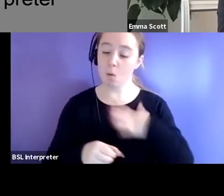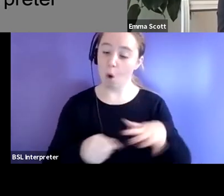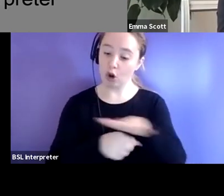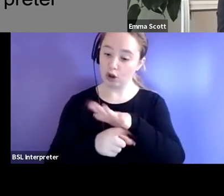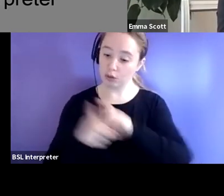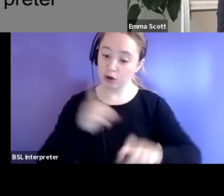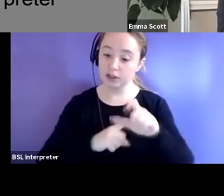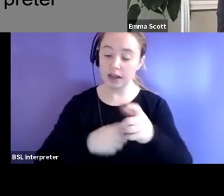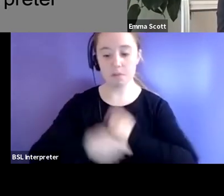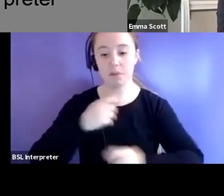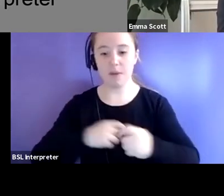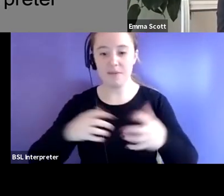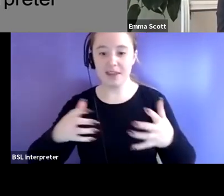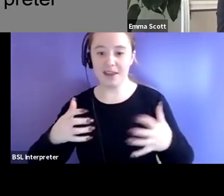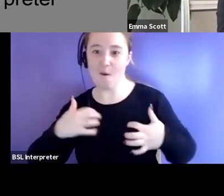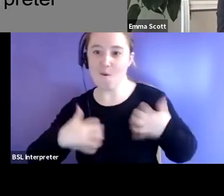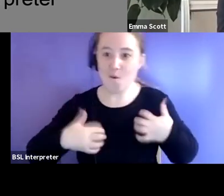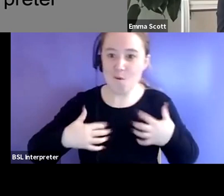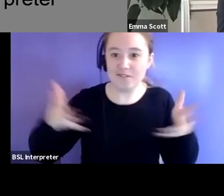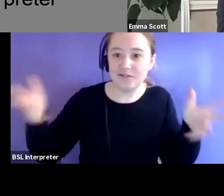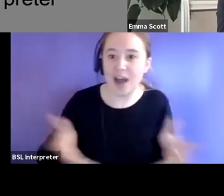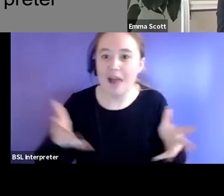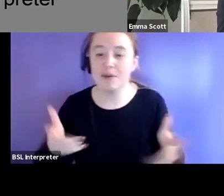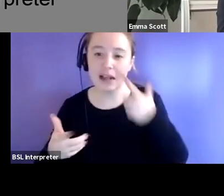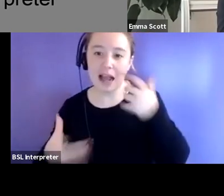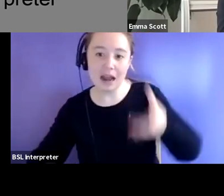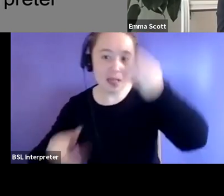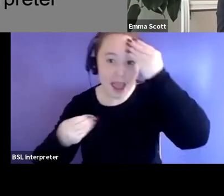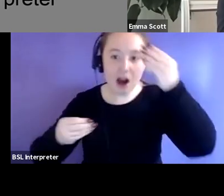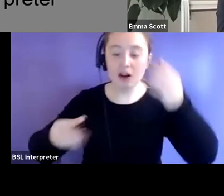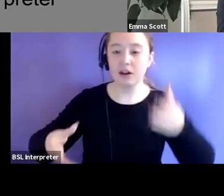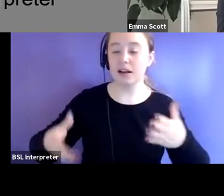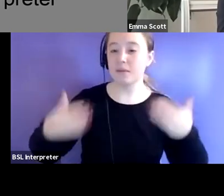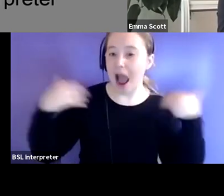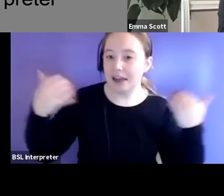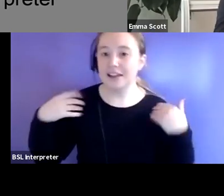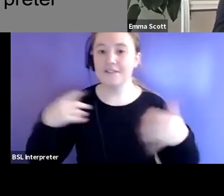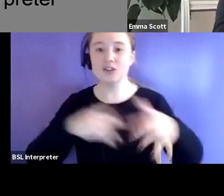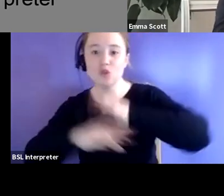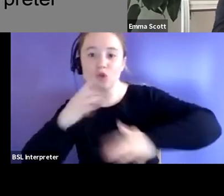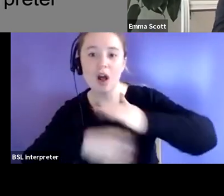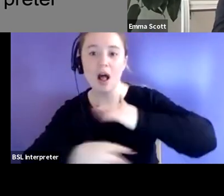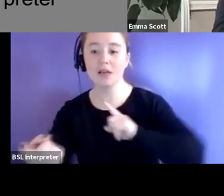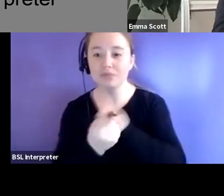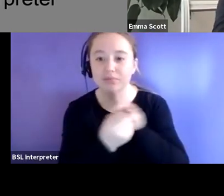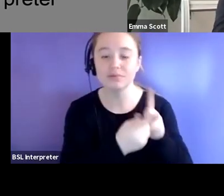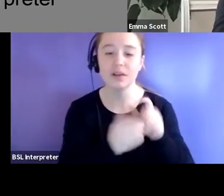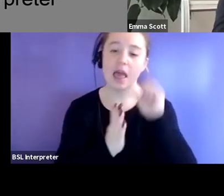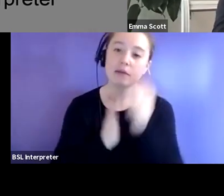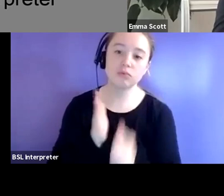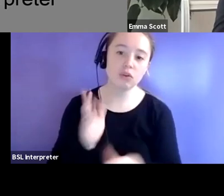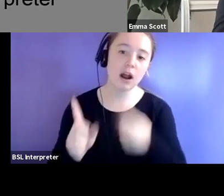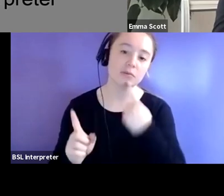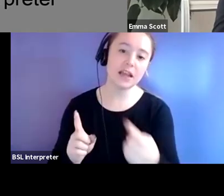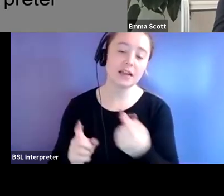hubs for the people who live there to work, shop, learn, keep active and socialise. And the programme for government also noted that for some people,